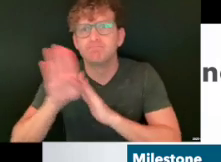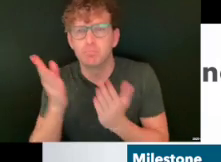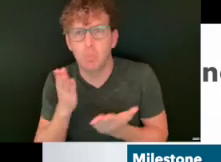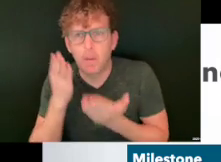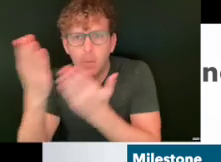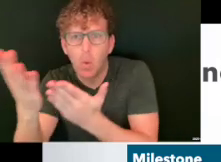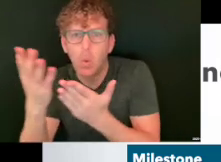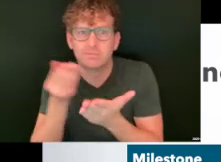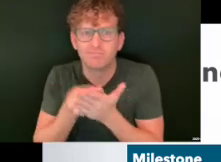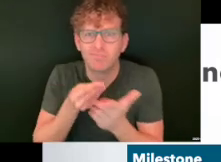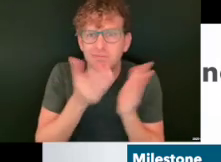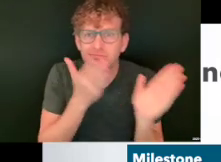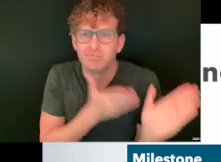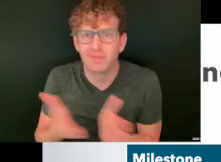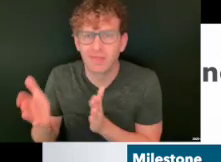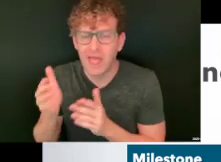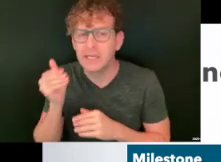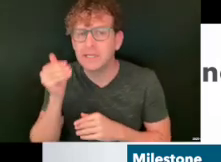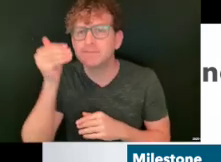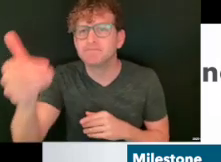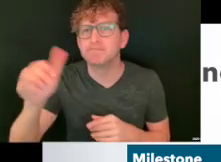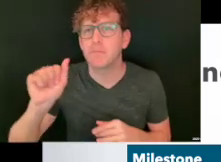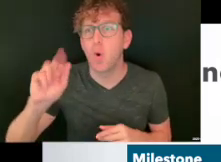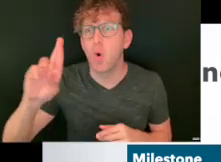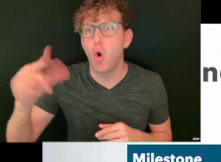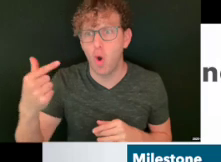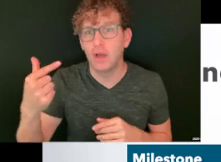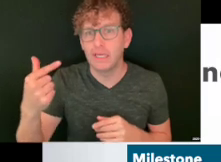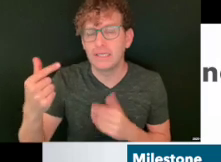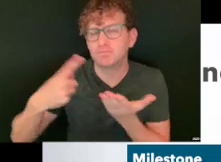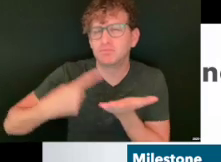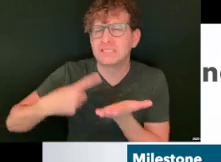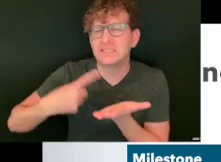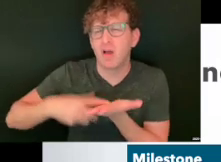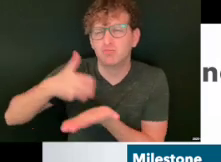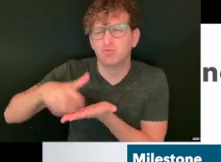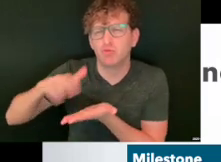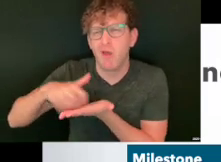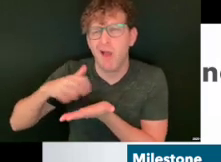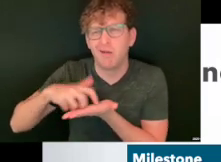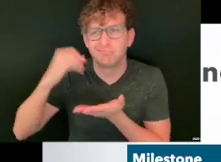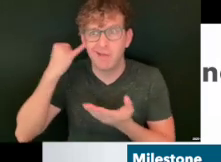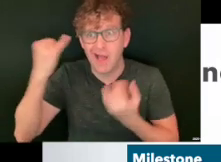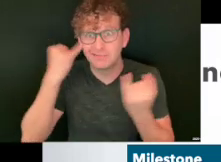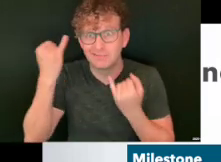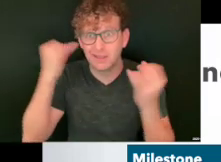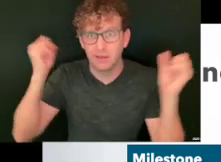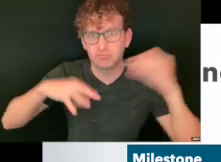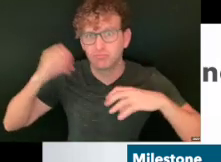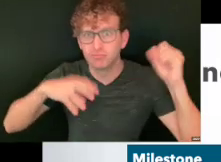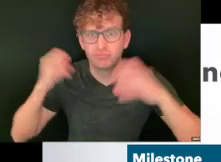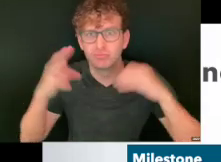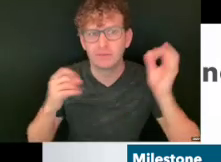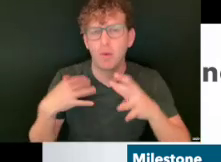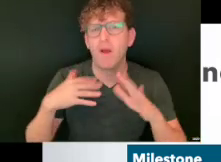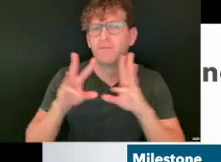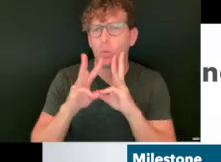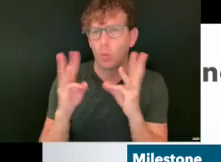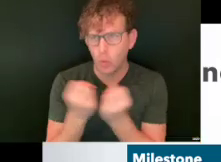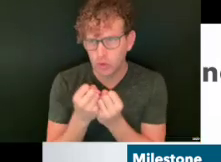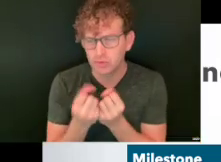staff will write the proposed plan in September, and we post the proposed plan October